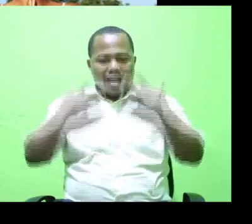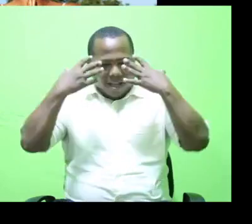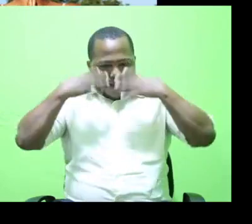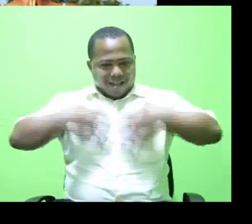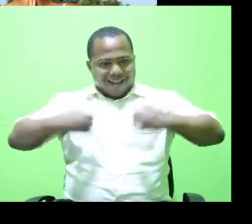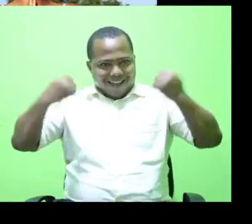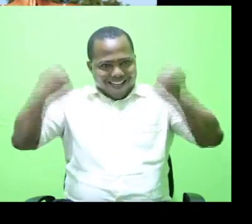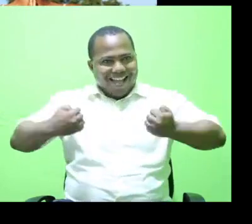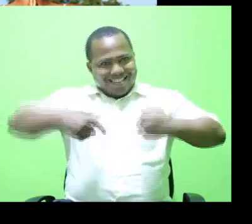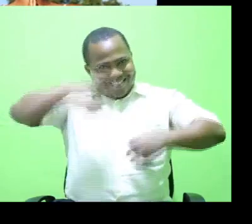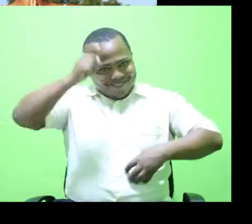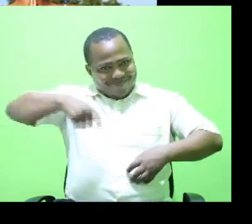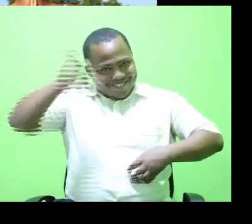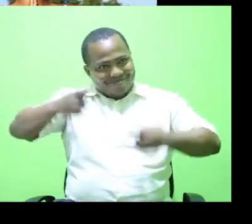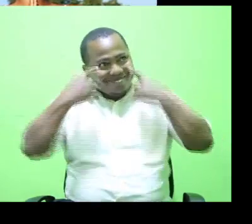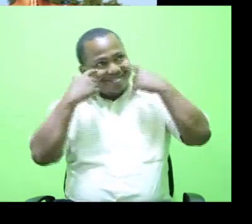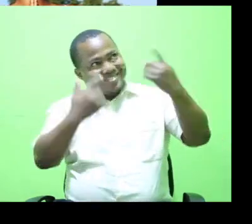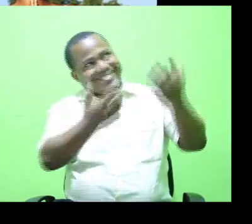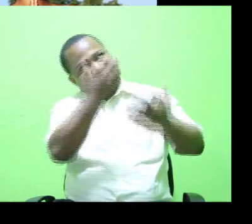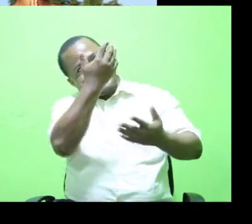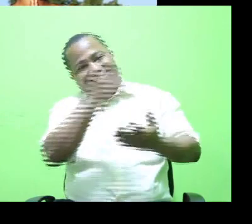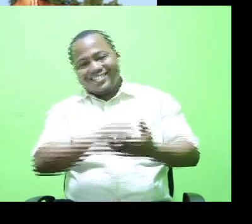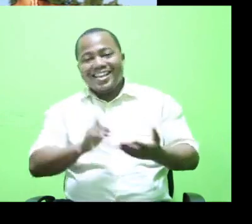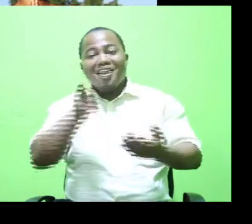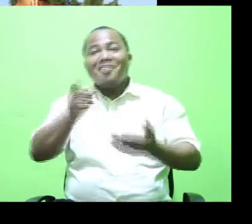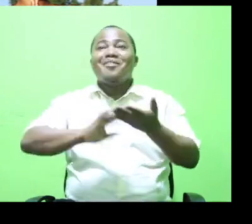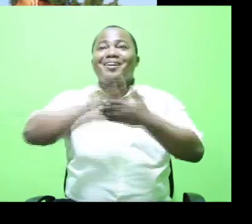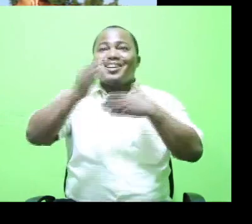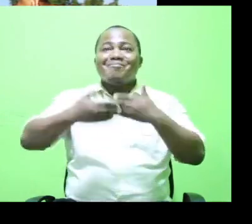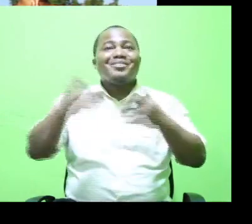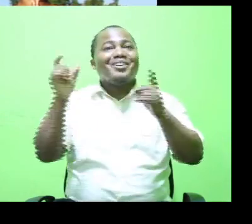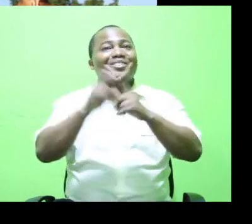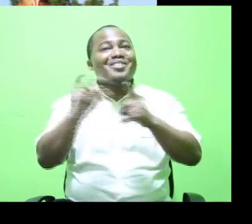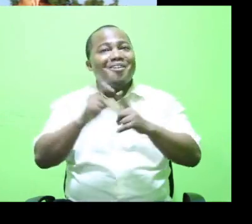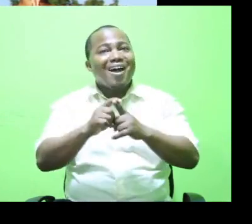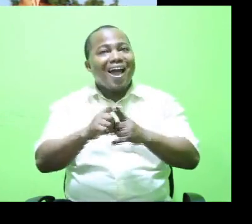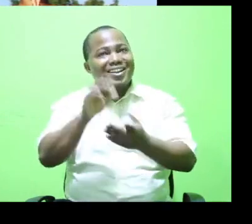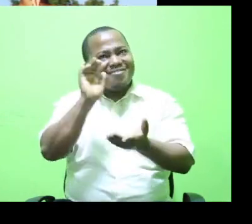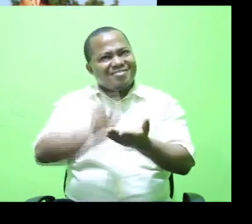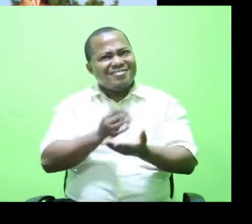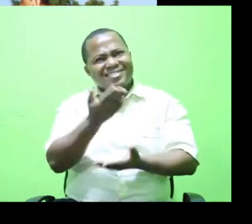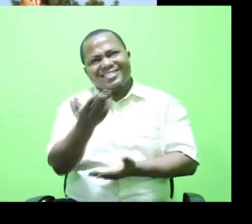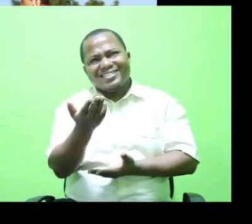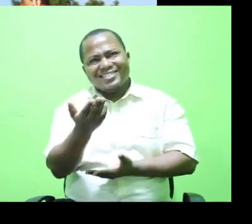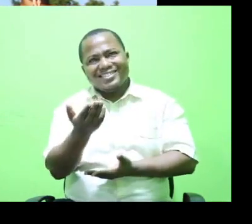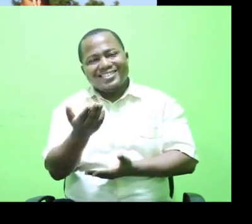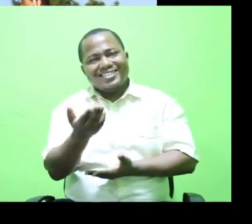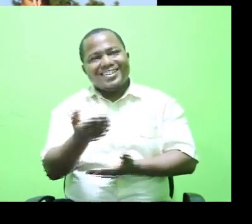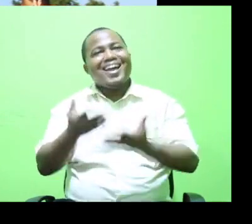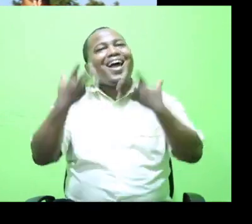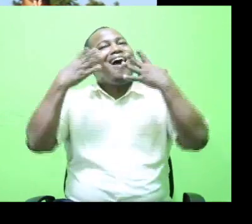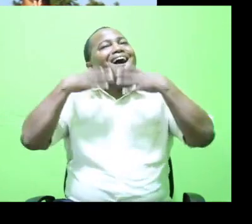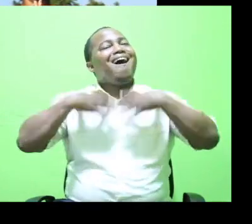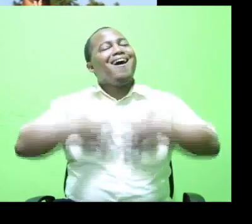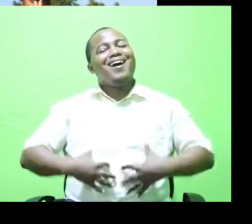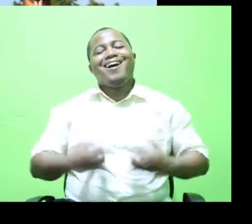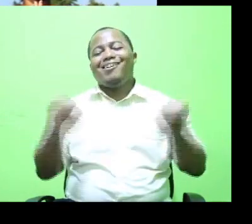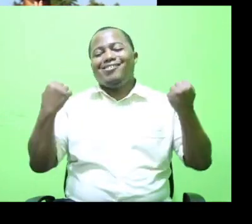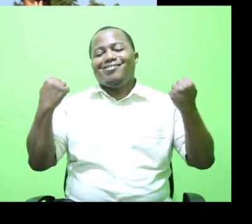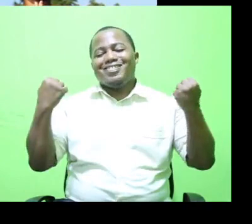Healthy people. Can you repeat the word, please, my dears?